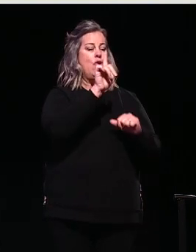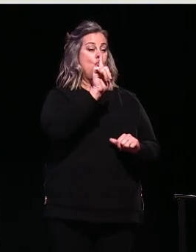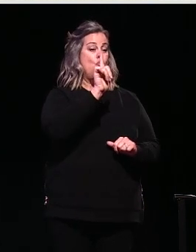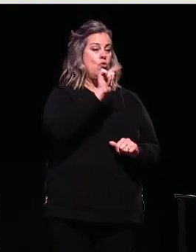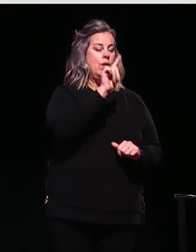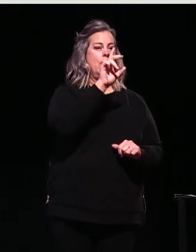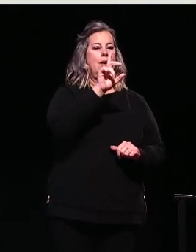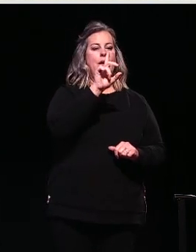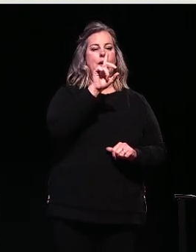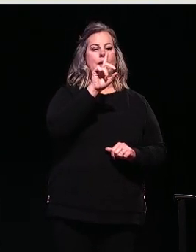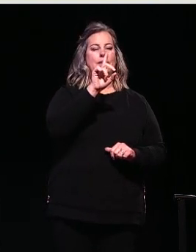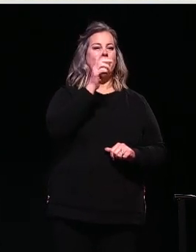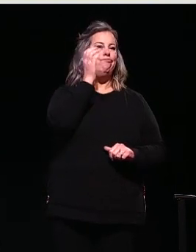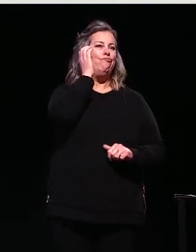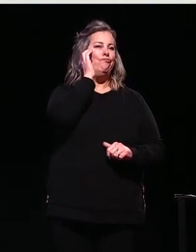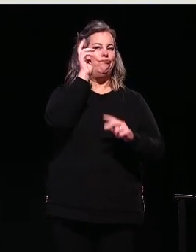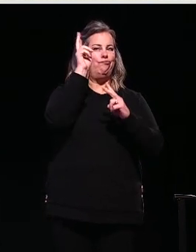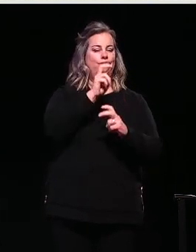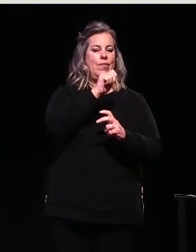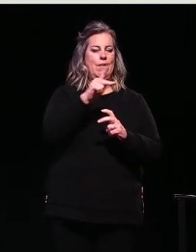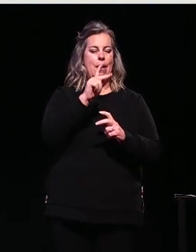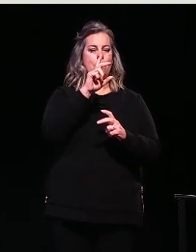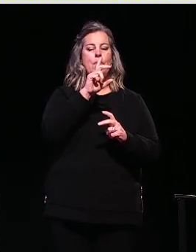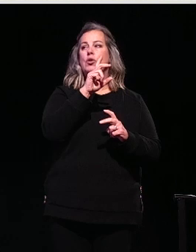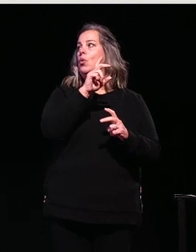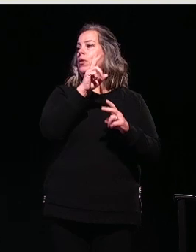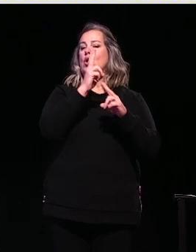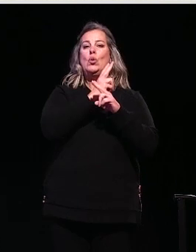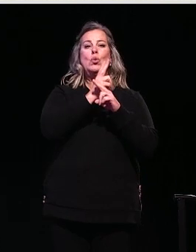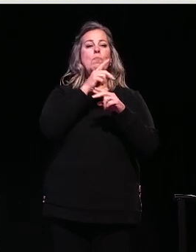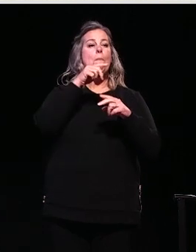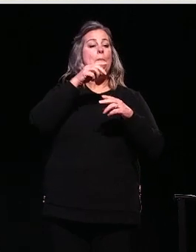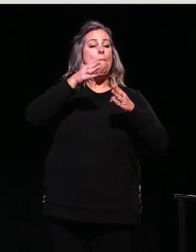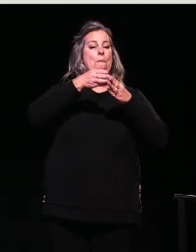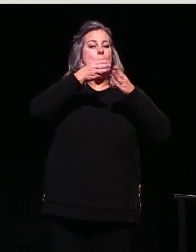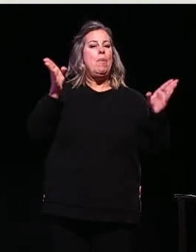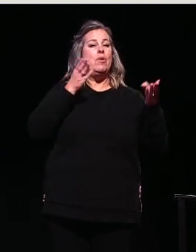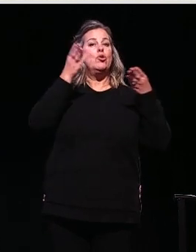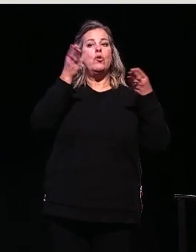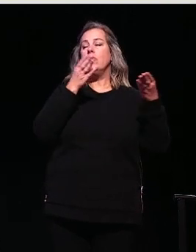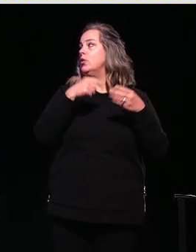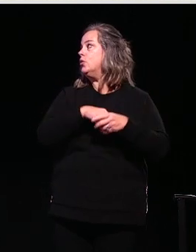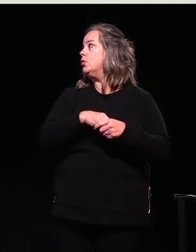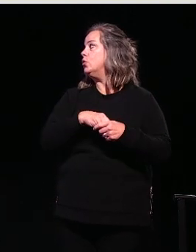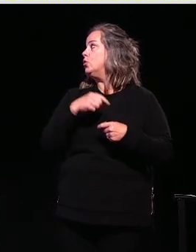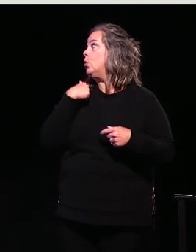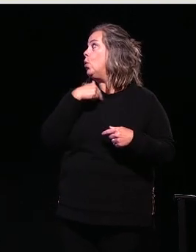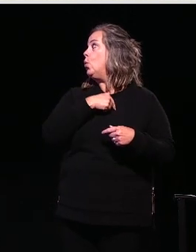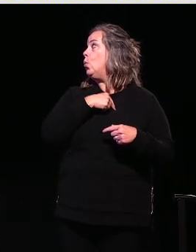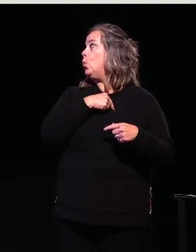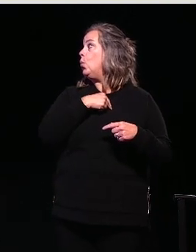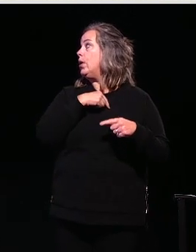dashboard online. And they also use outdated public data sources. So in New York State, you rely on the Mesonet, which is 120 weather stations.